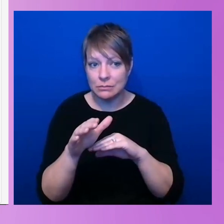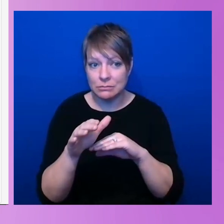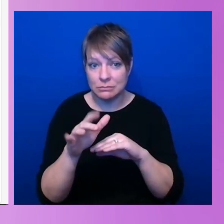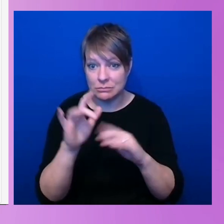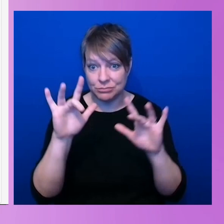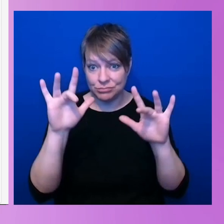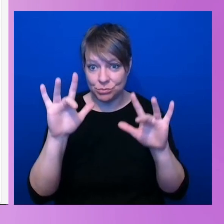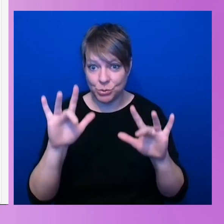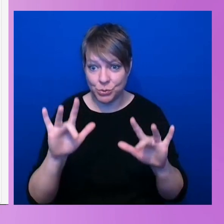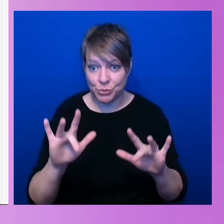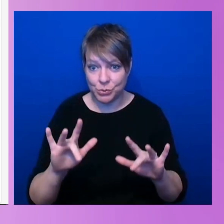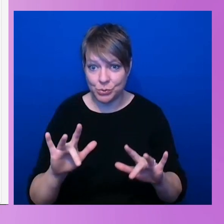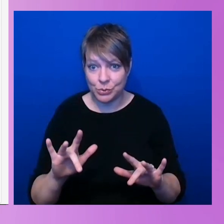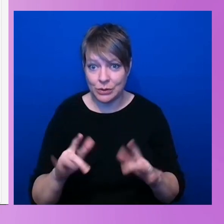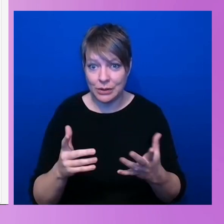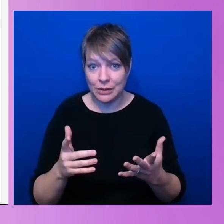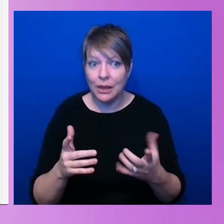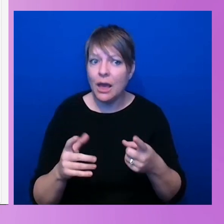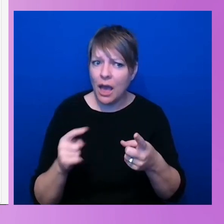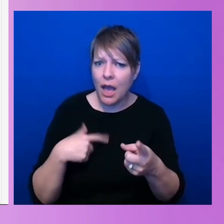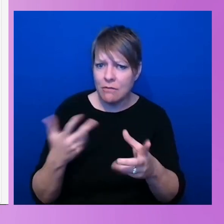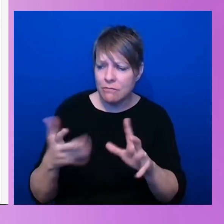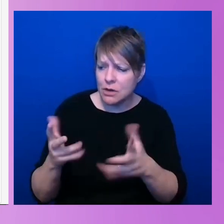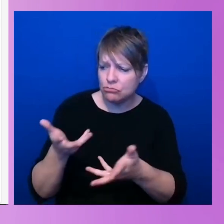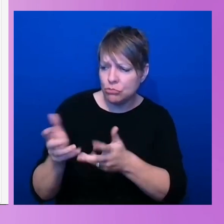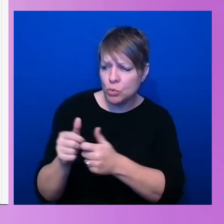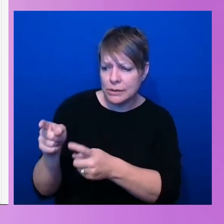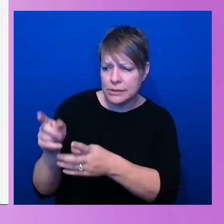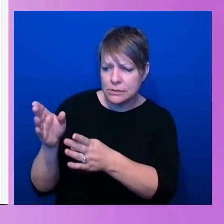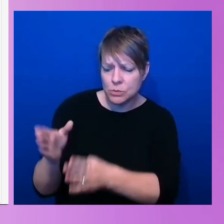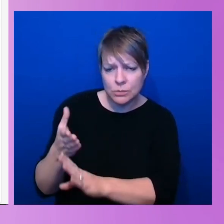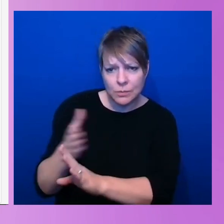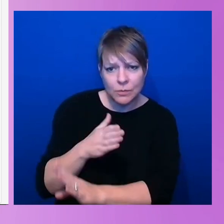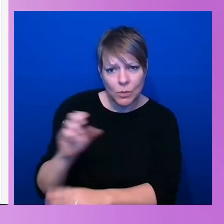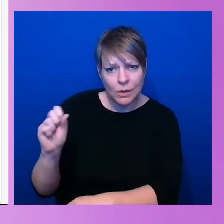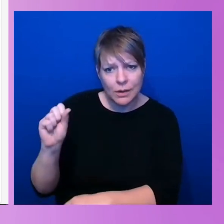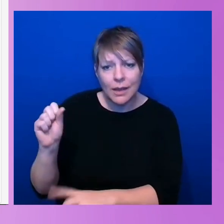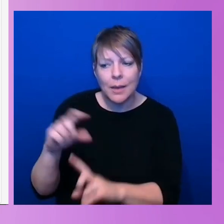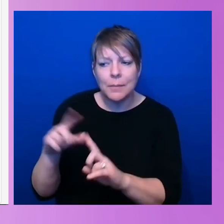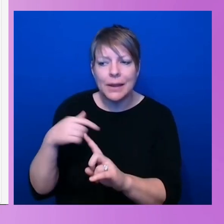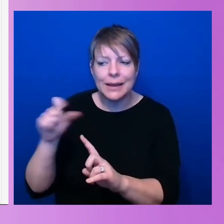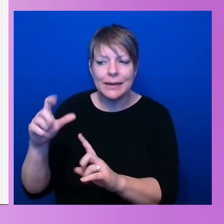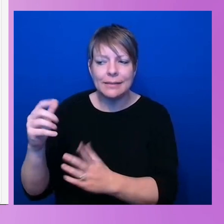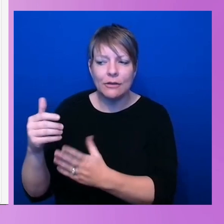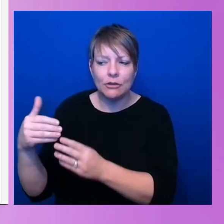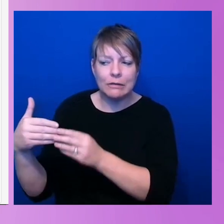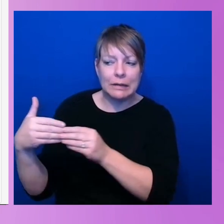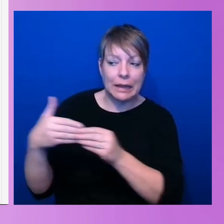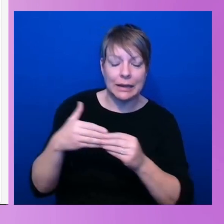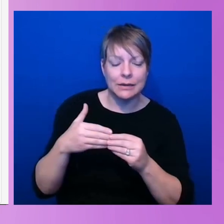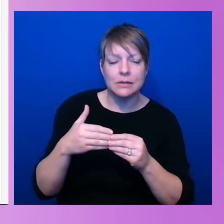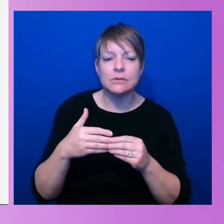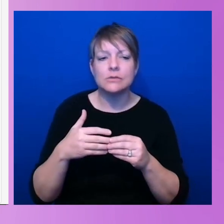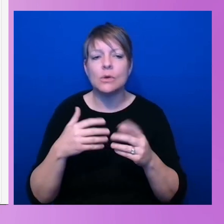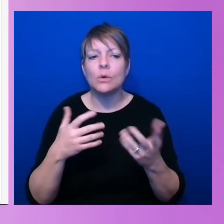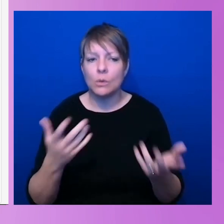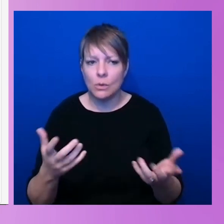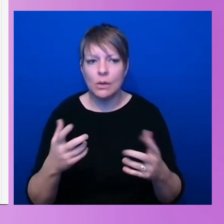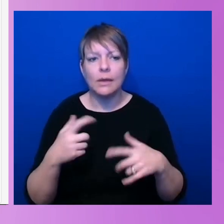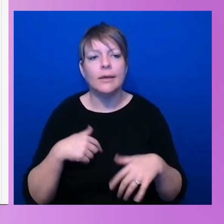is a colleague that I've engaged with before, and I need her guidance on the product launch. I'll give Copilot the context of my